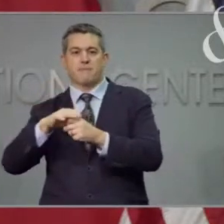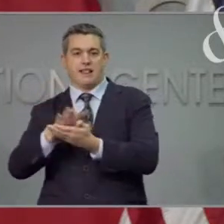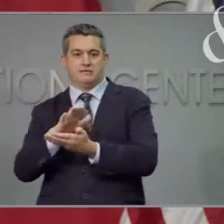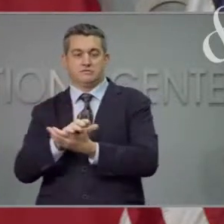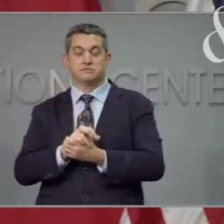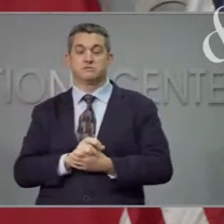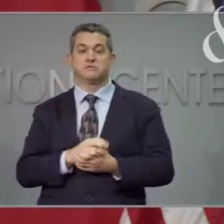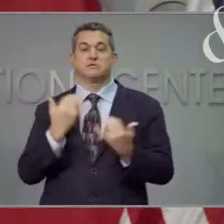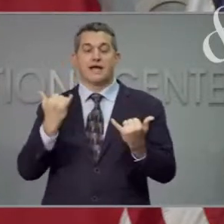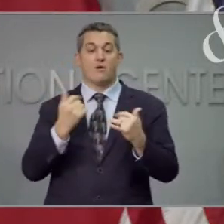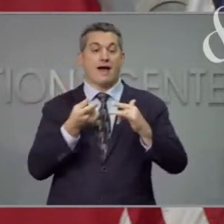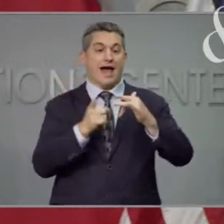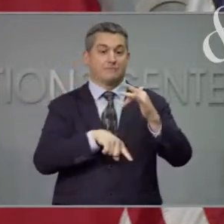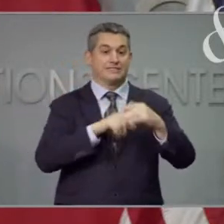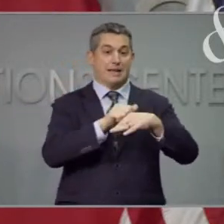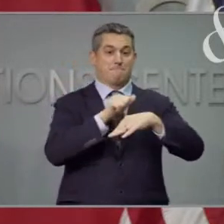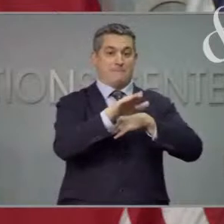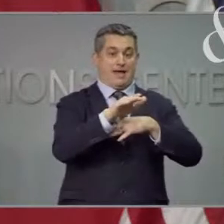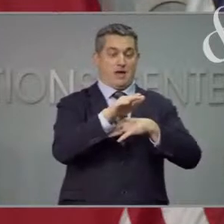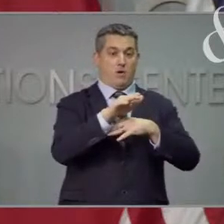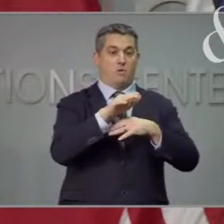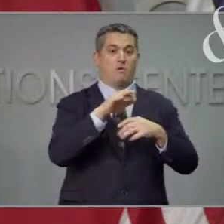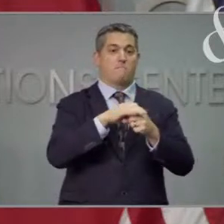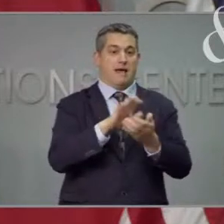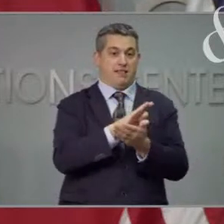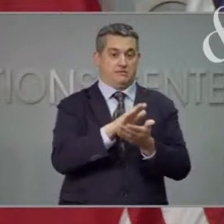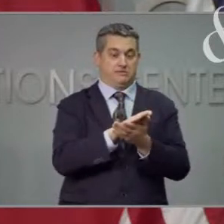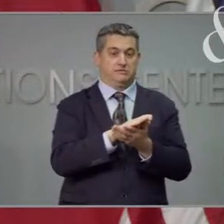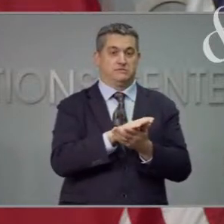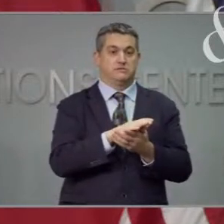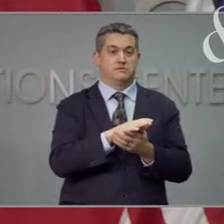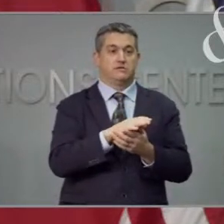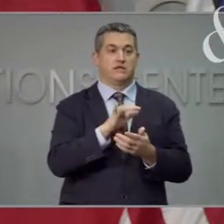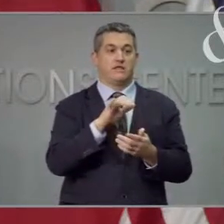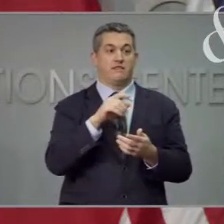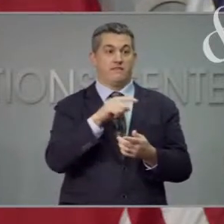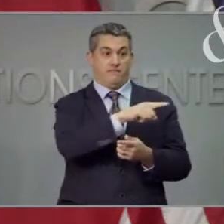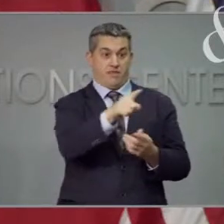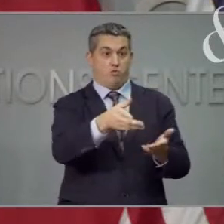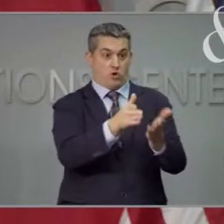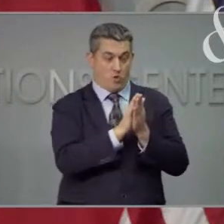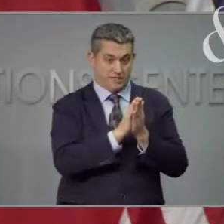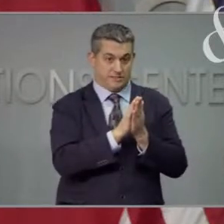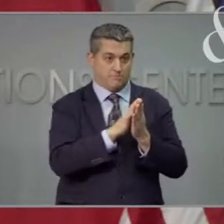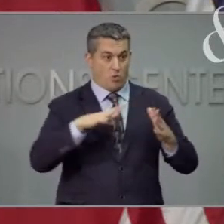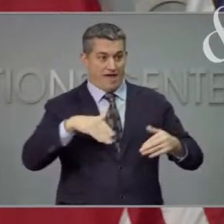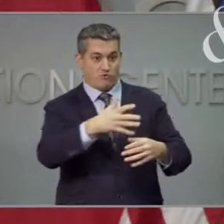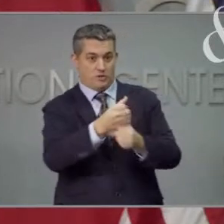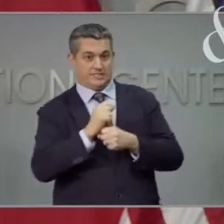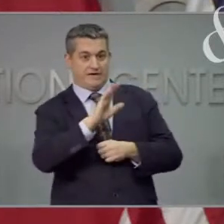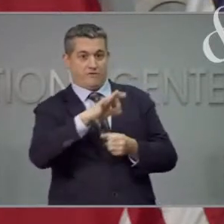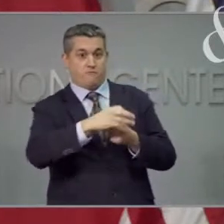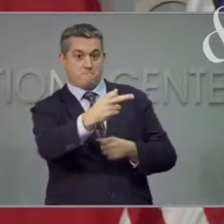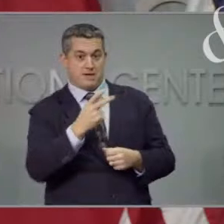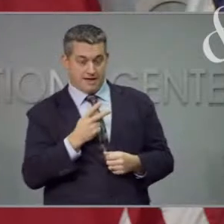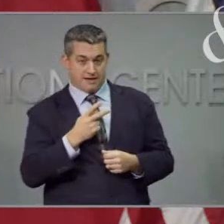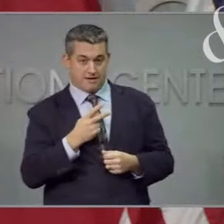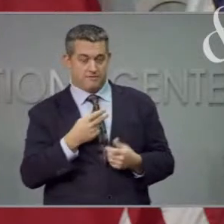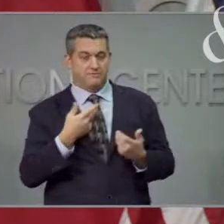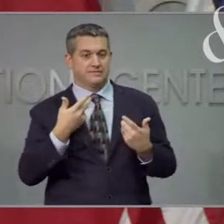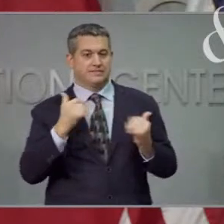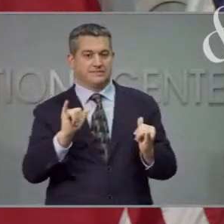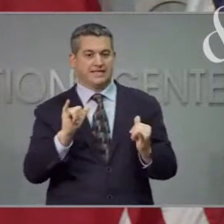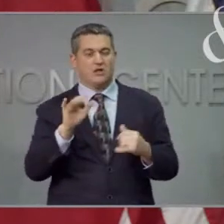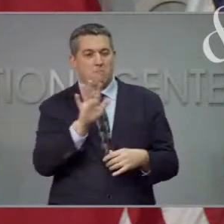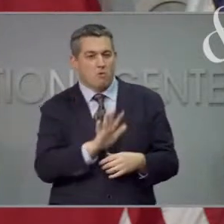the absentee by mail ballots that were requested, but we do not have votes for those voters at this point in time, that is still